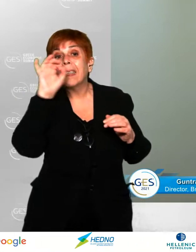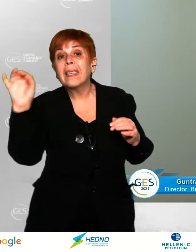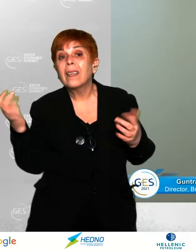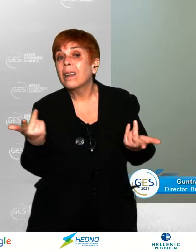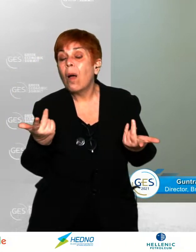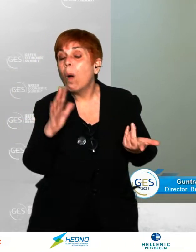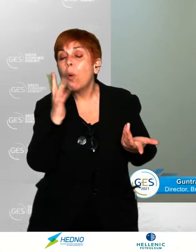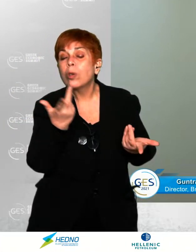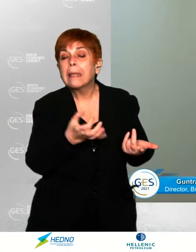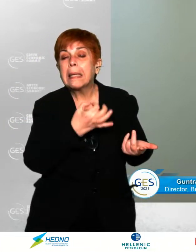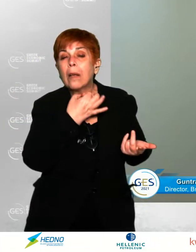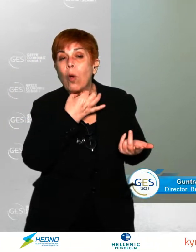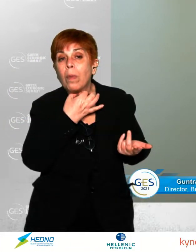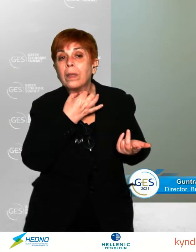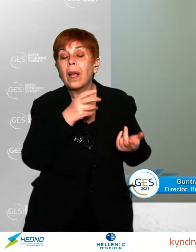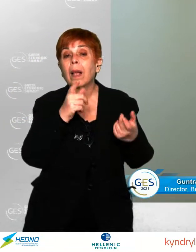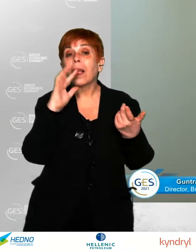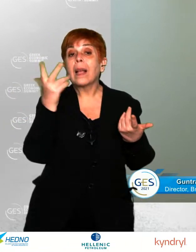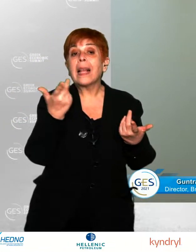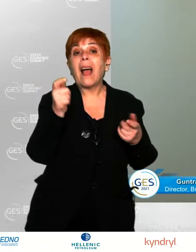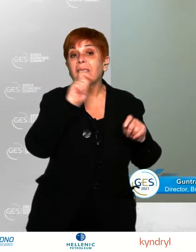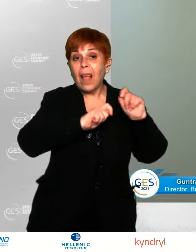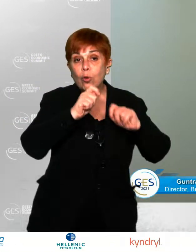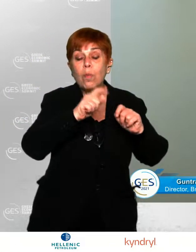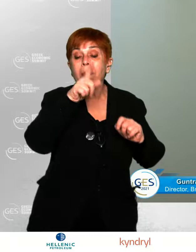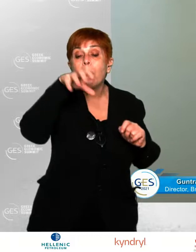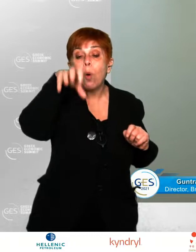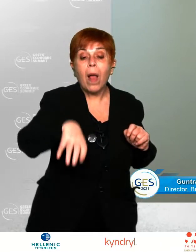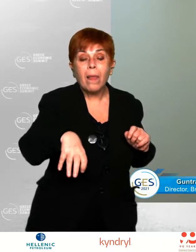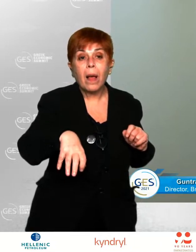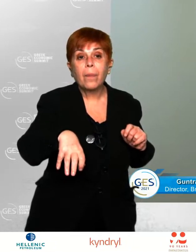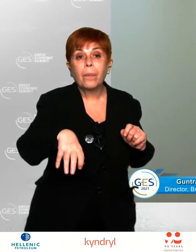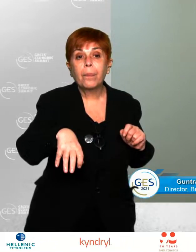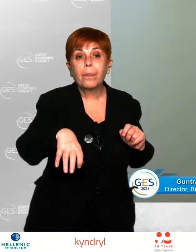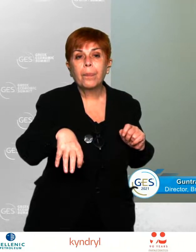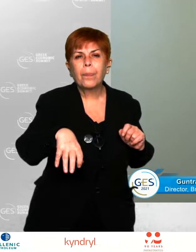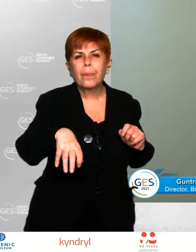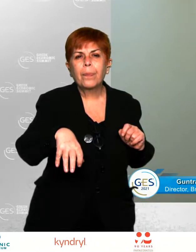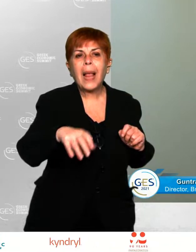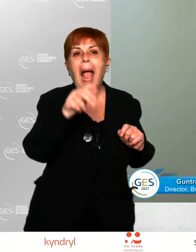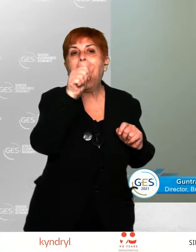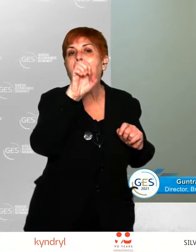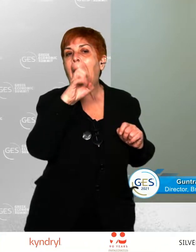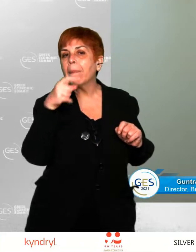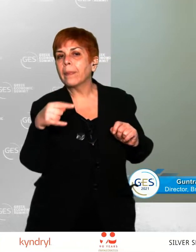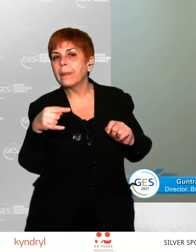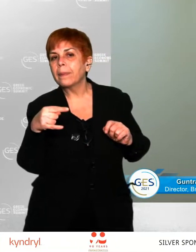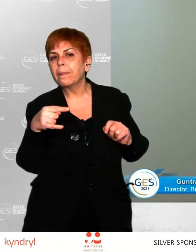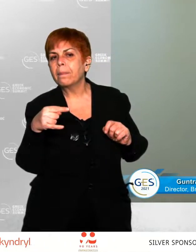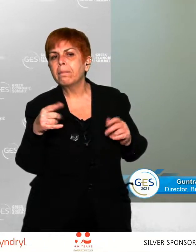to produce 1 unit of output, 1 unit of GDP, 1 unit of consumption, as you put